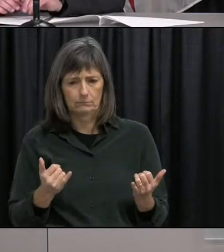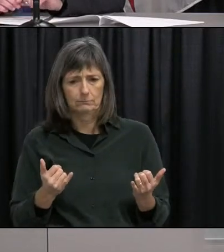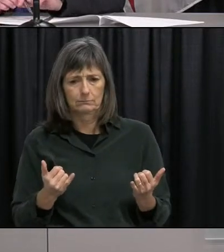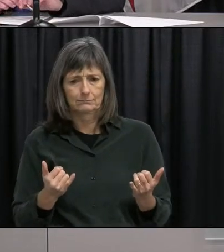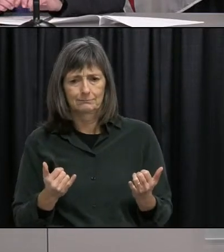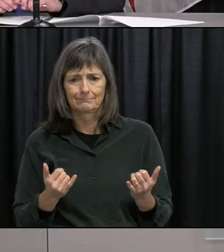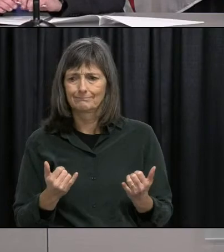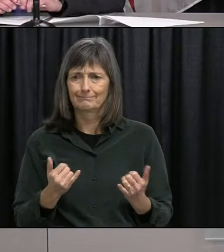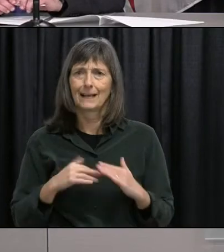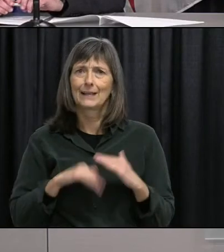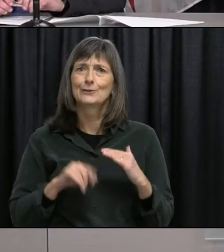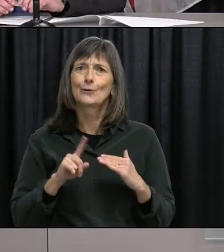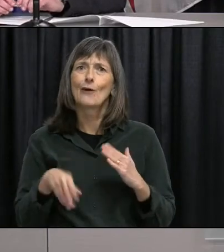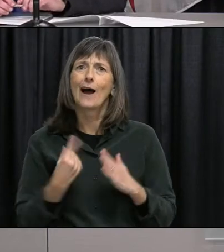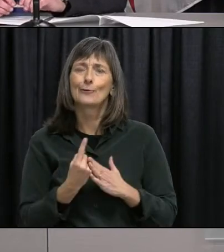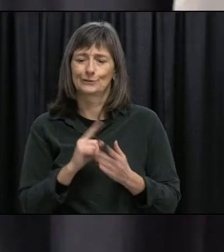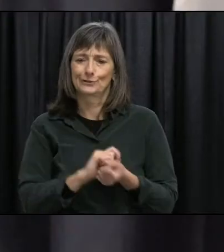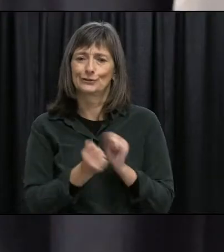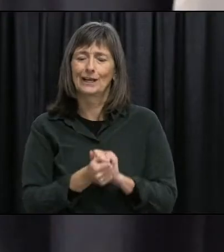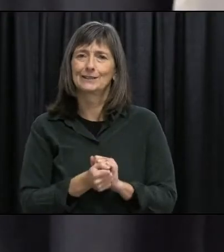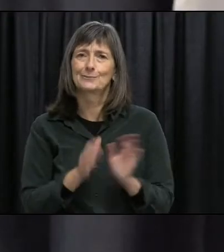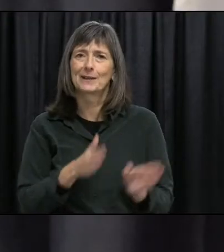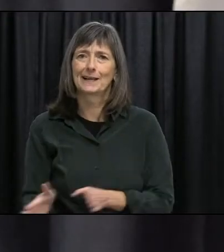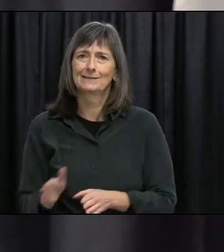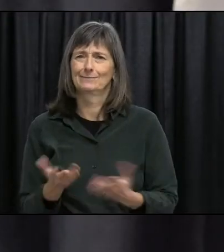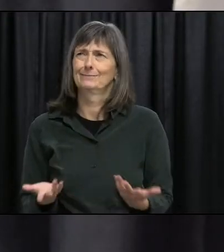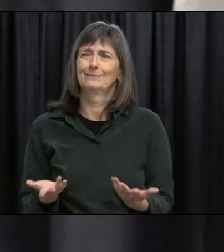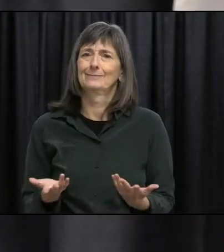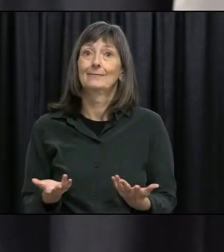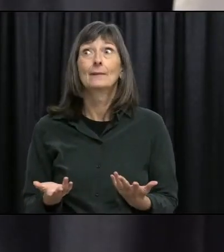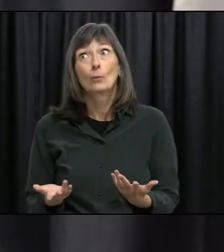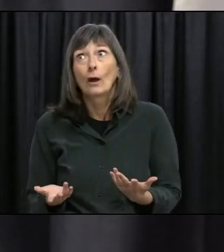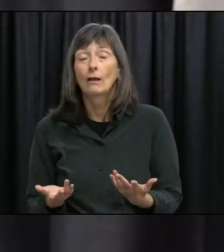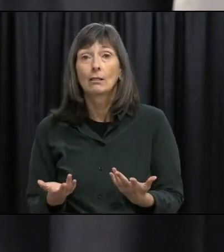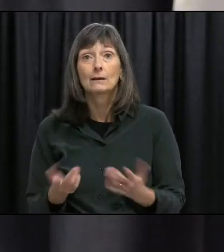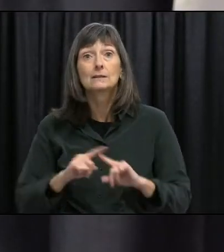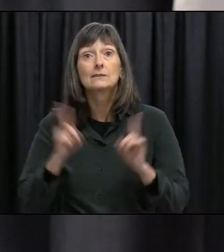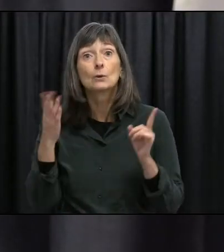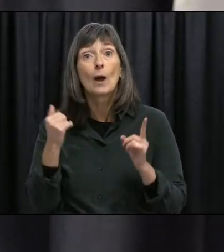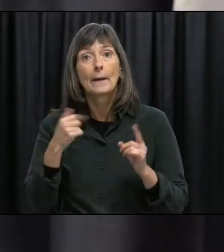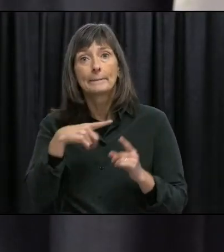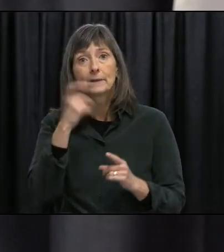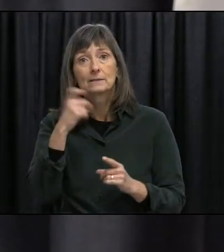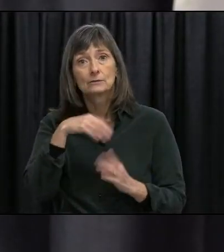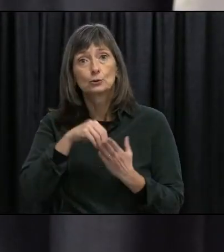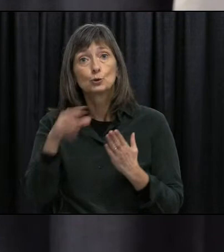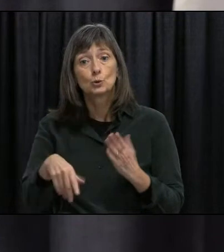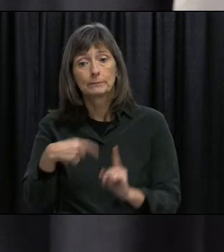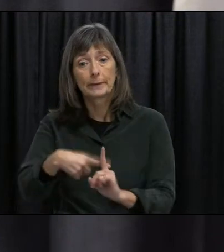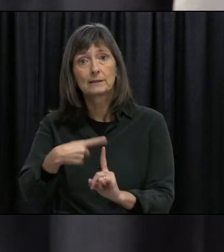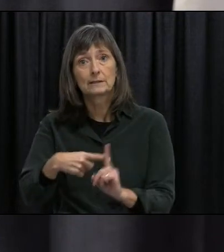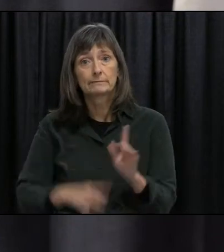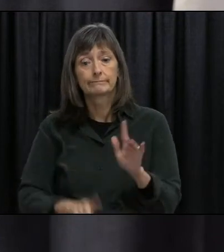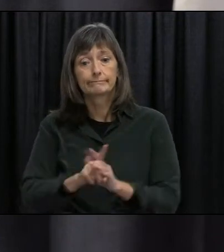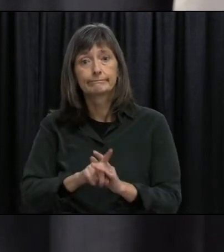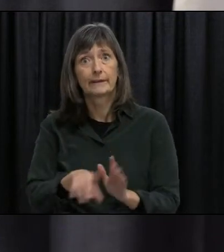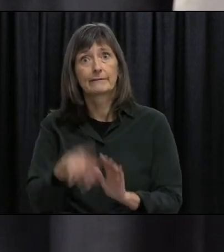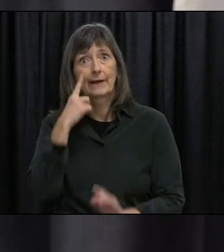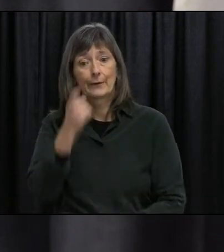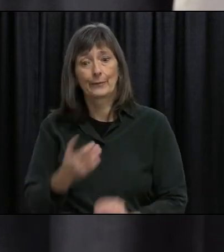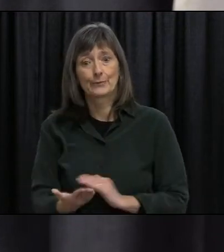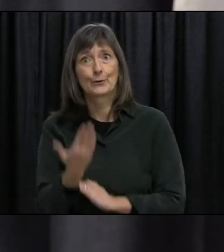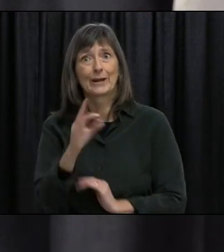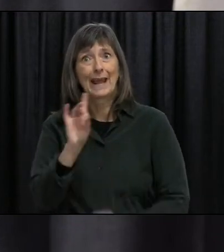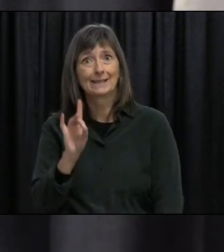than 24-hour period? Well, what changed was a positive case. So health have been, as I say,